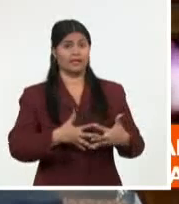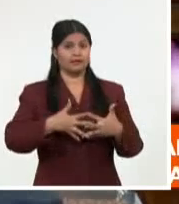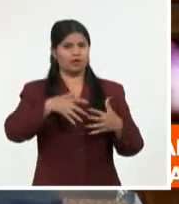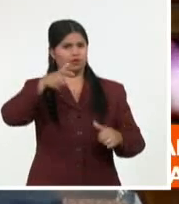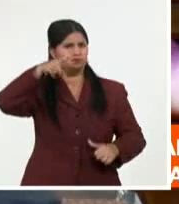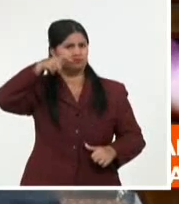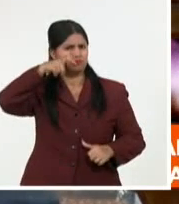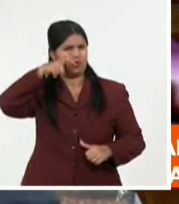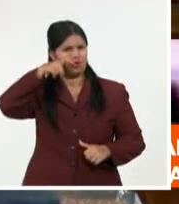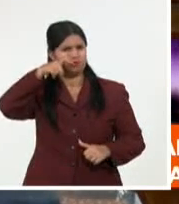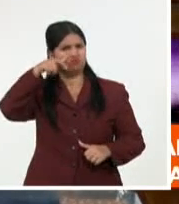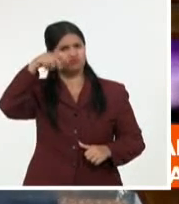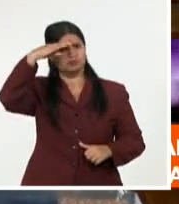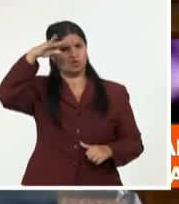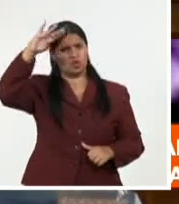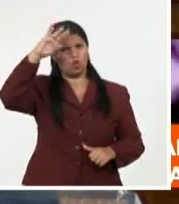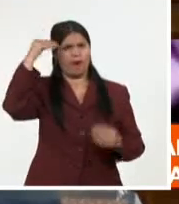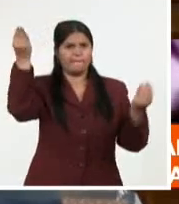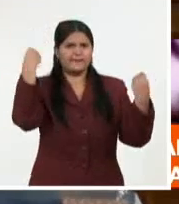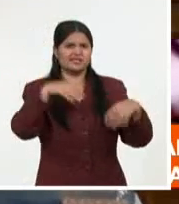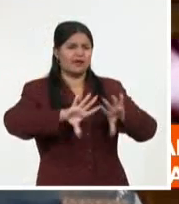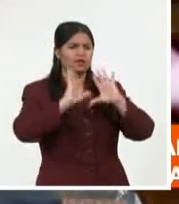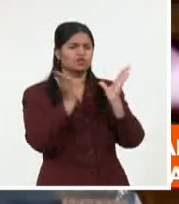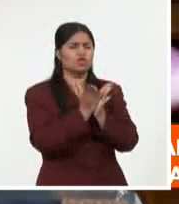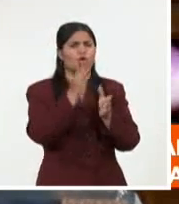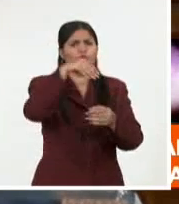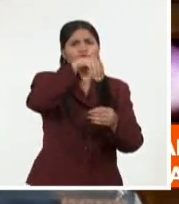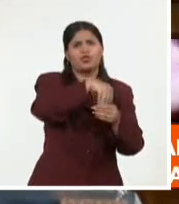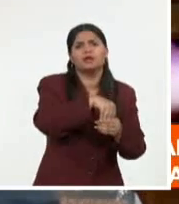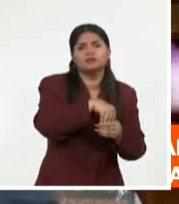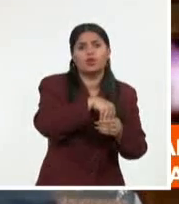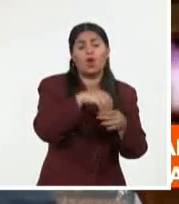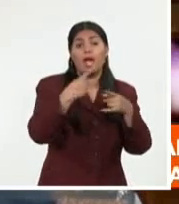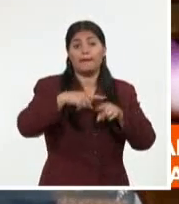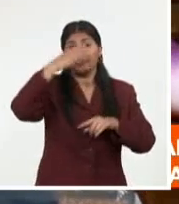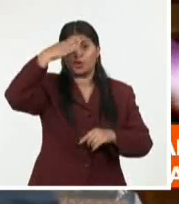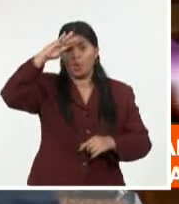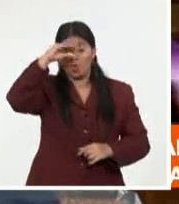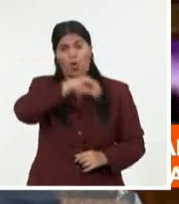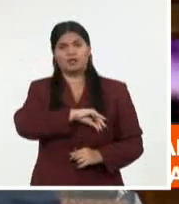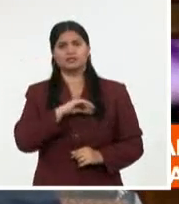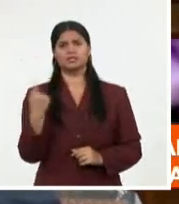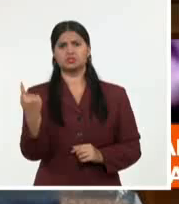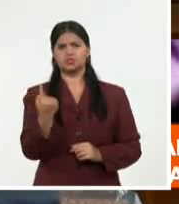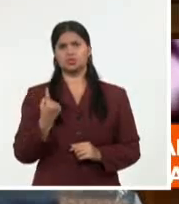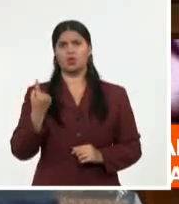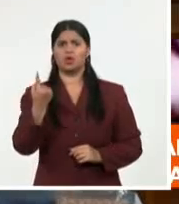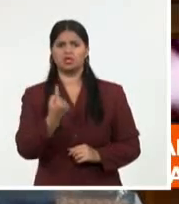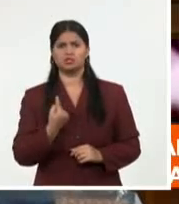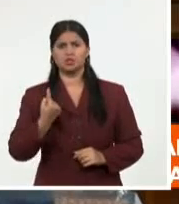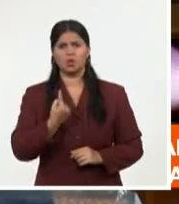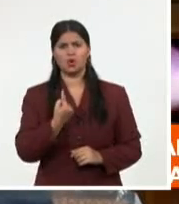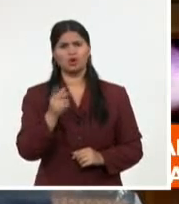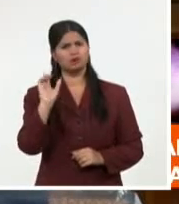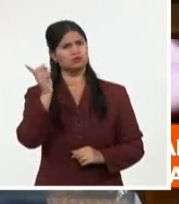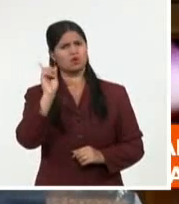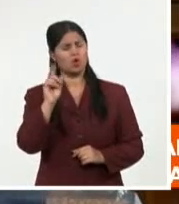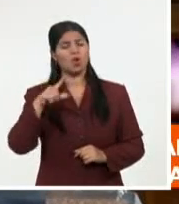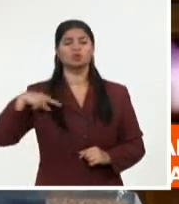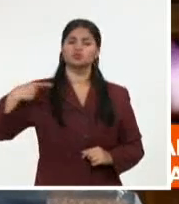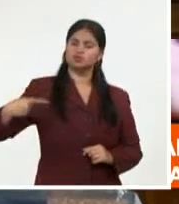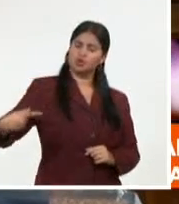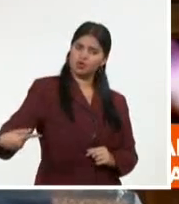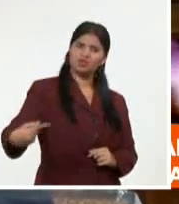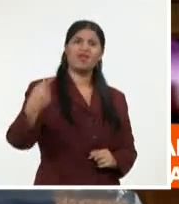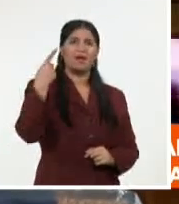disimulados de aislarnos, Cuba no se siente sola. Todos los días recibimos aliento y apoyo de pueblos y gobiernos